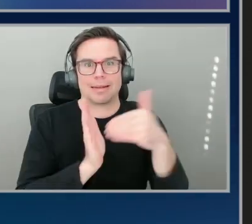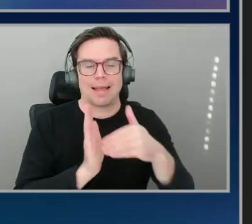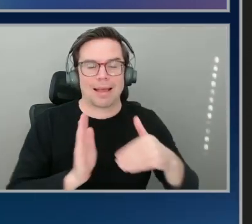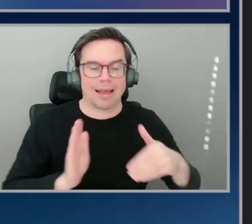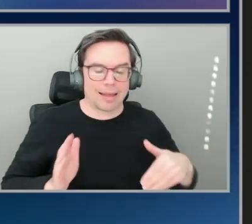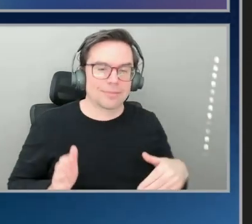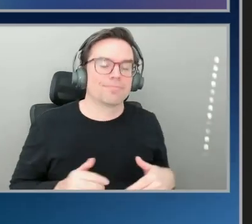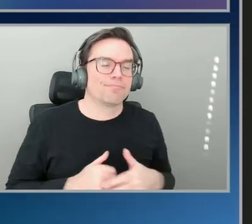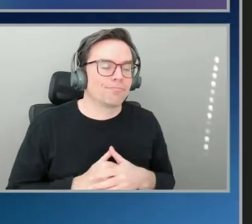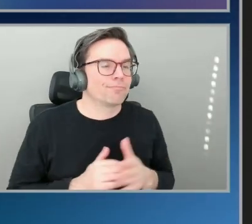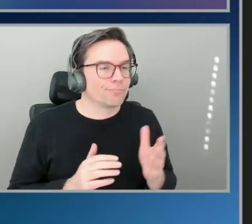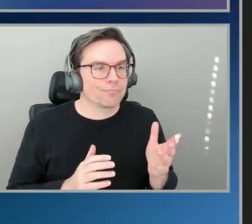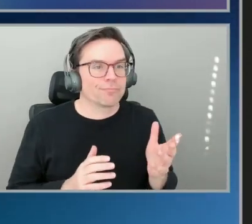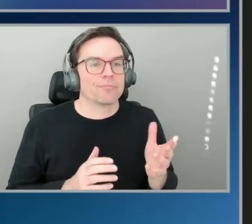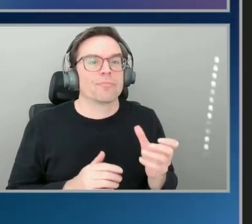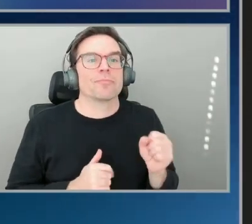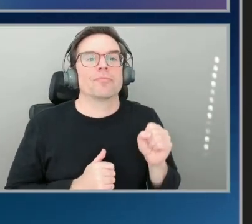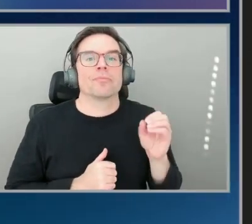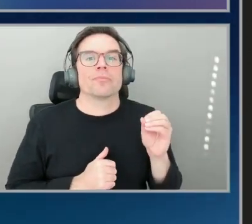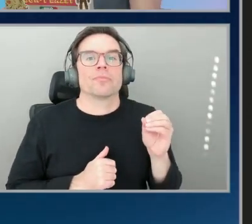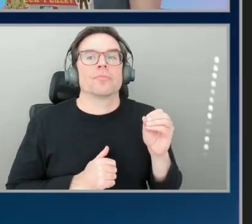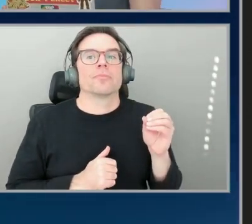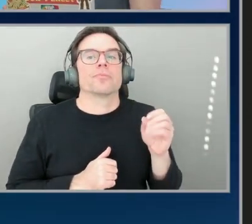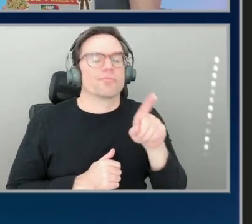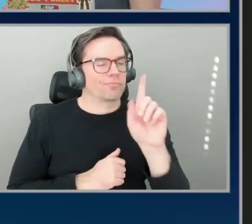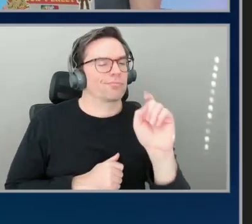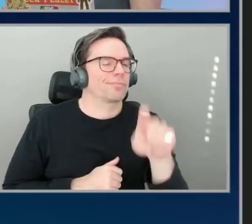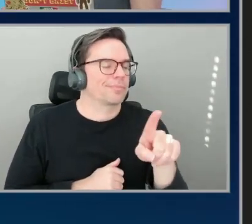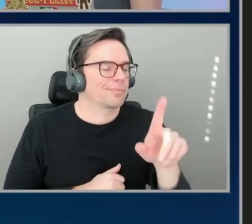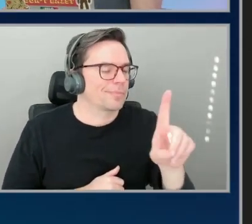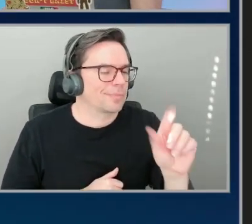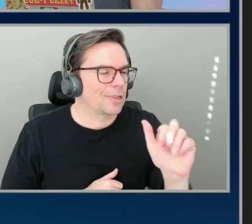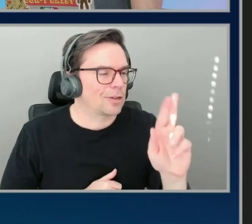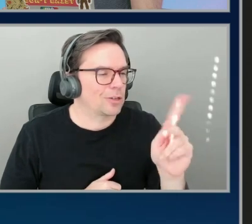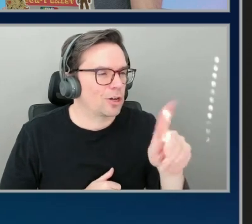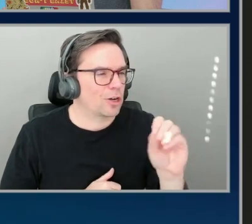So can I ask you, Darko? This is an unplanned question.